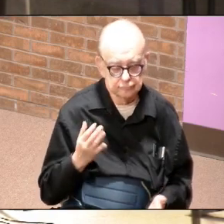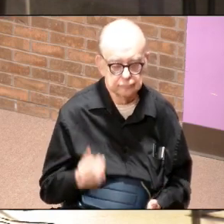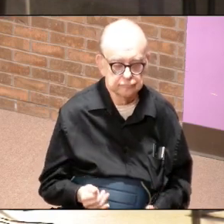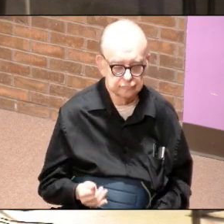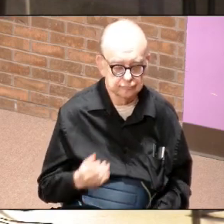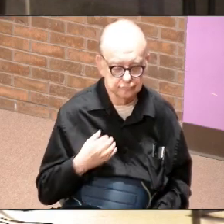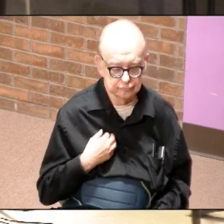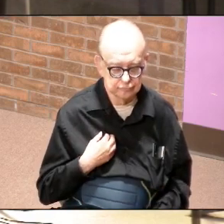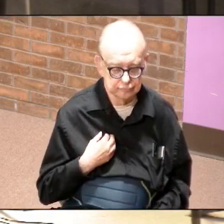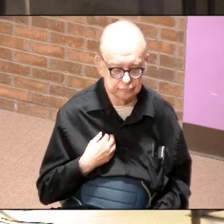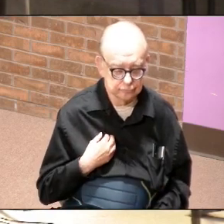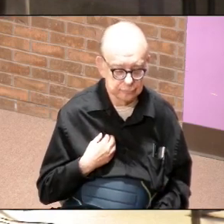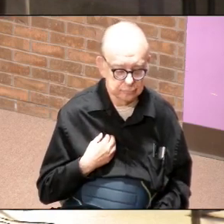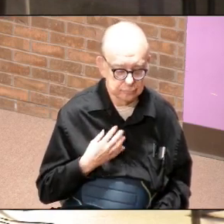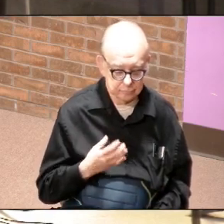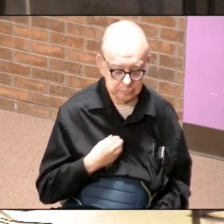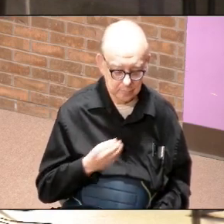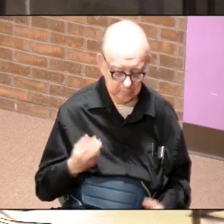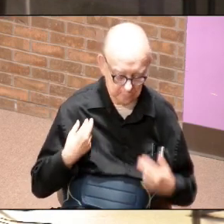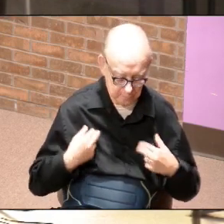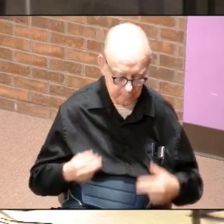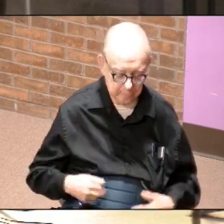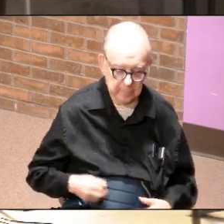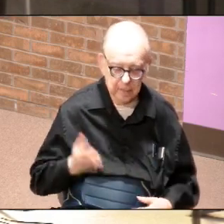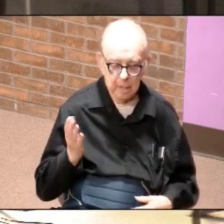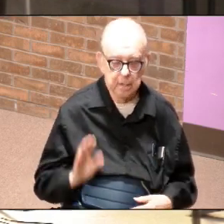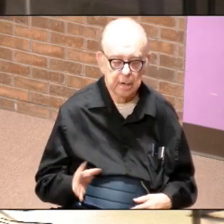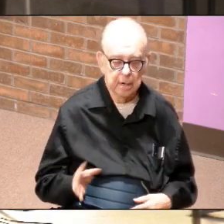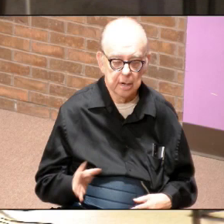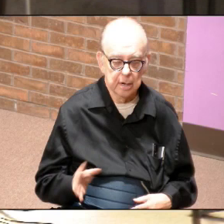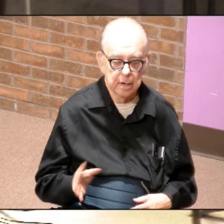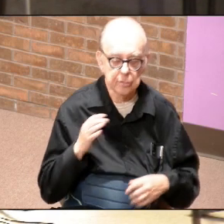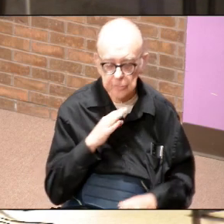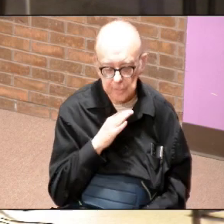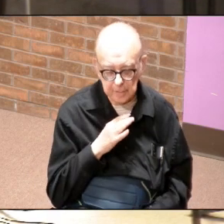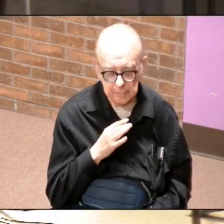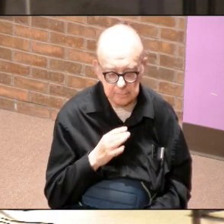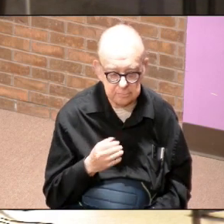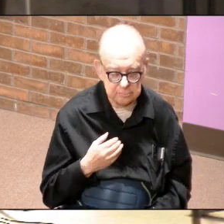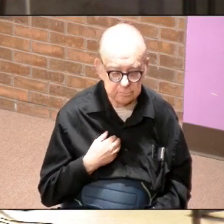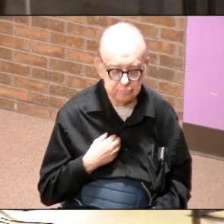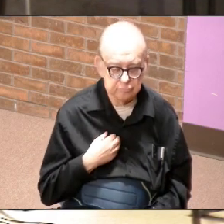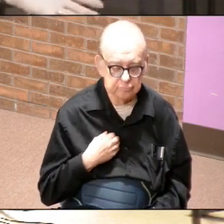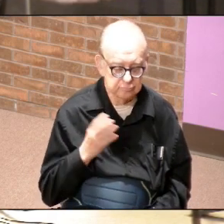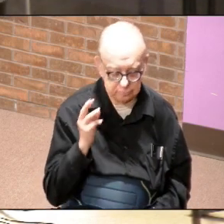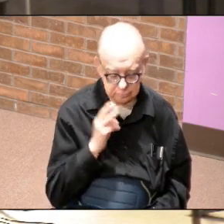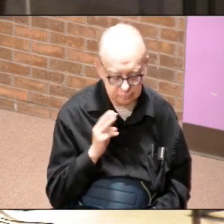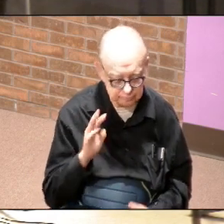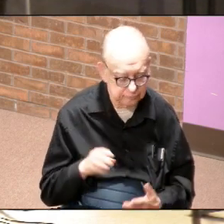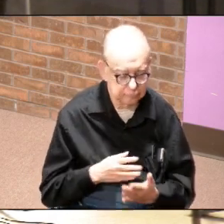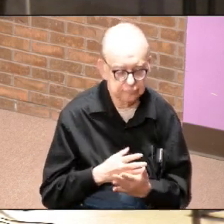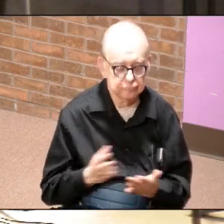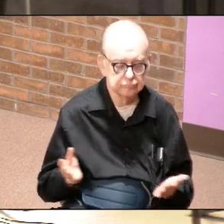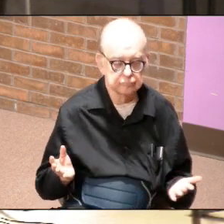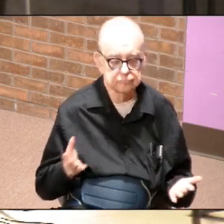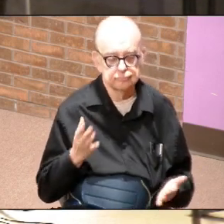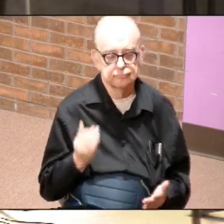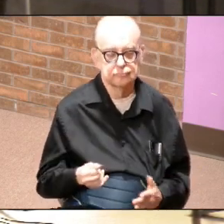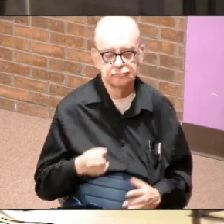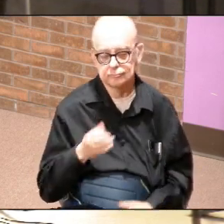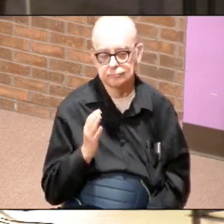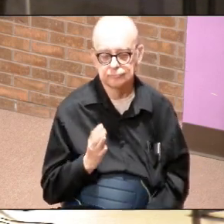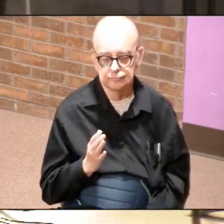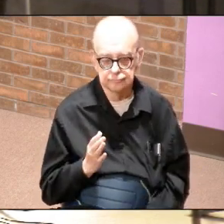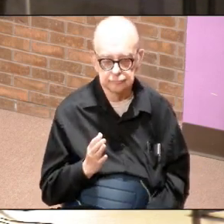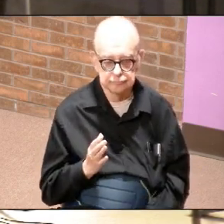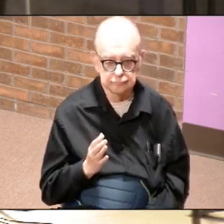because you're going to have a white robe that will never get blemished. You're not going to have to worry about anything, because